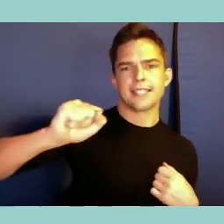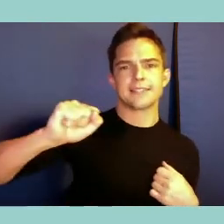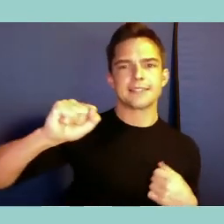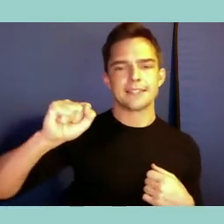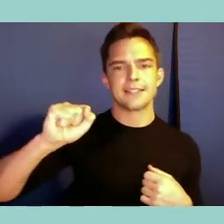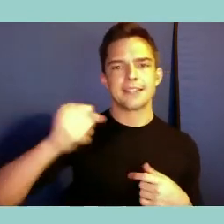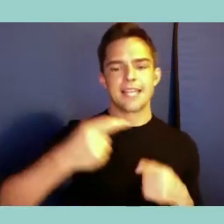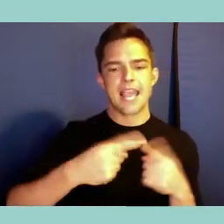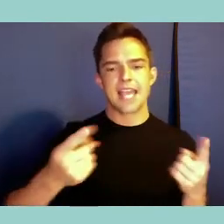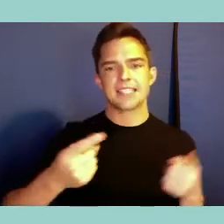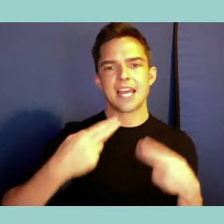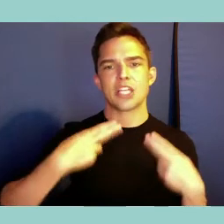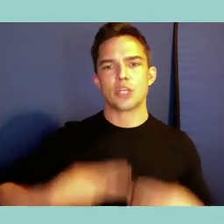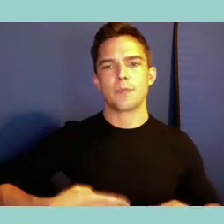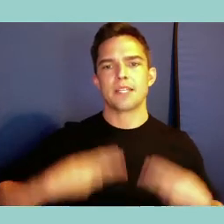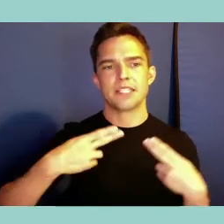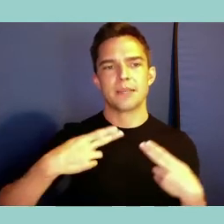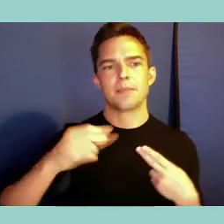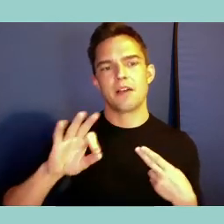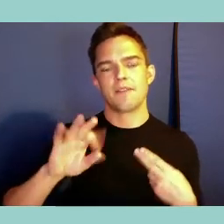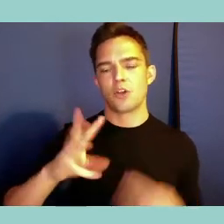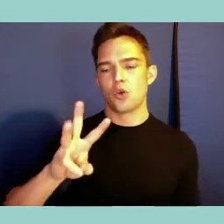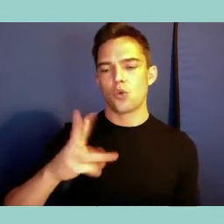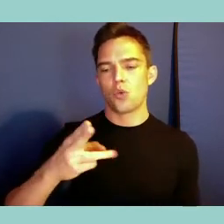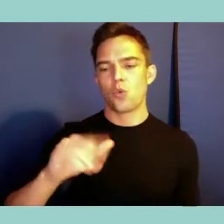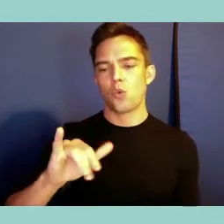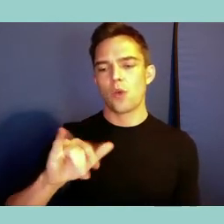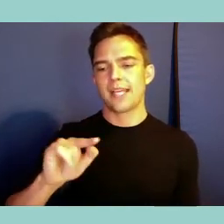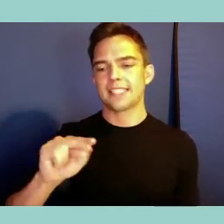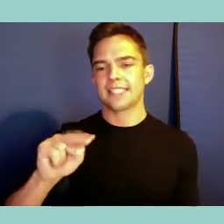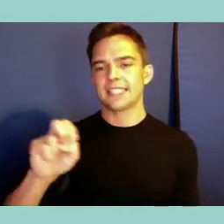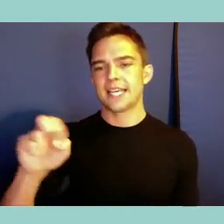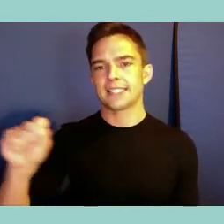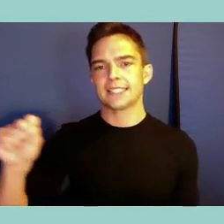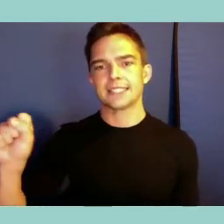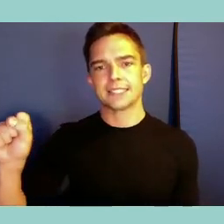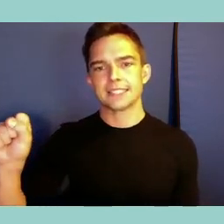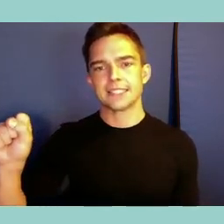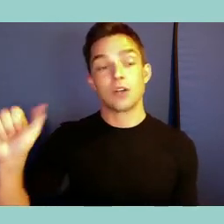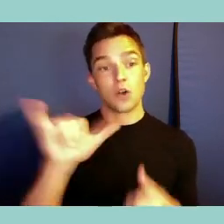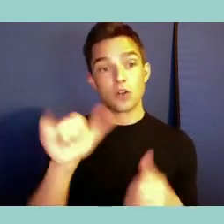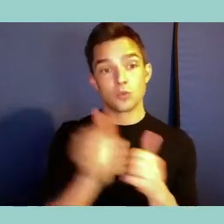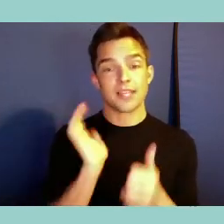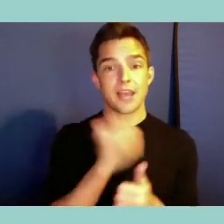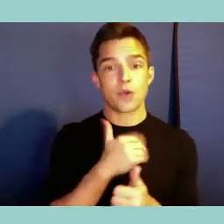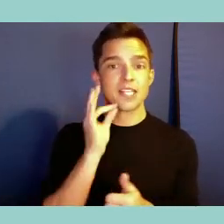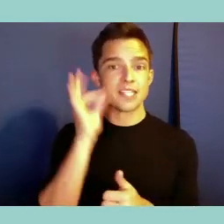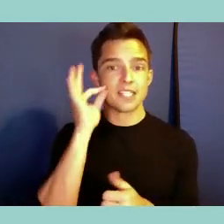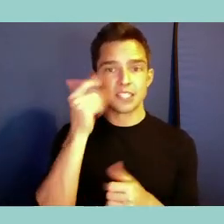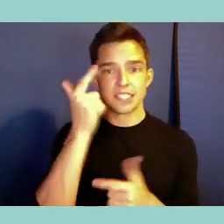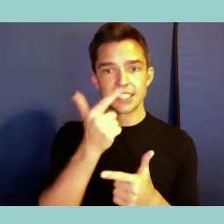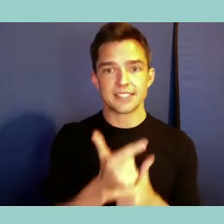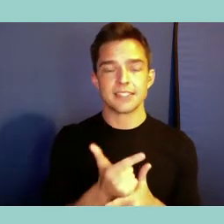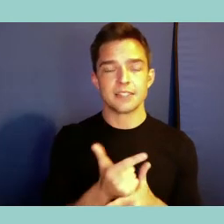the anti-humanism of whiteness. Along with our indigenous siblings, our commitment to